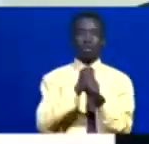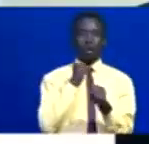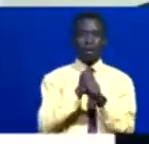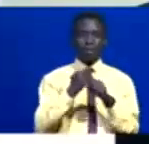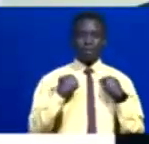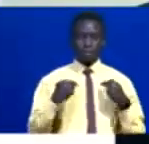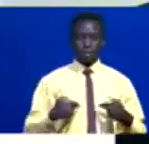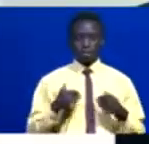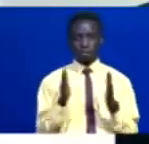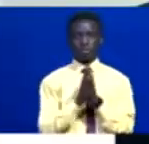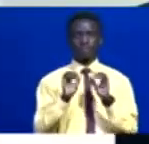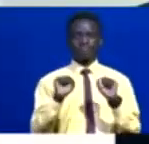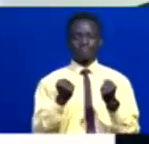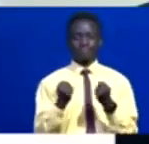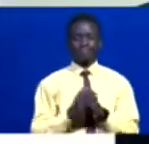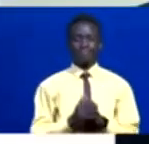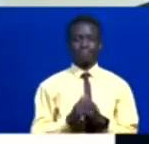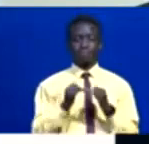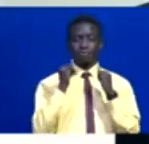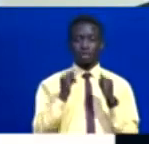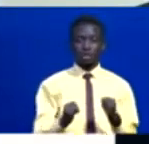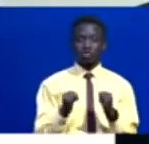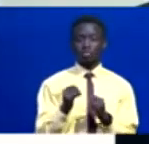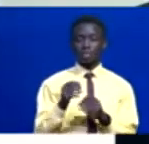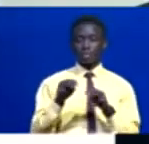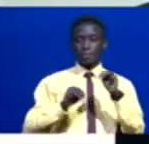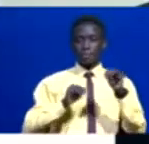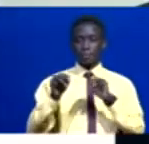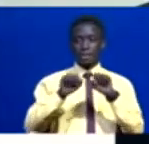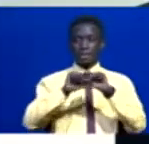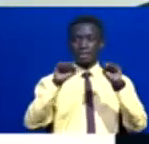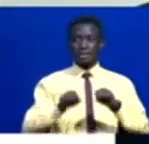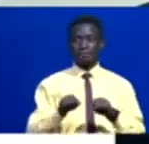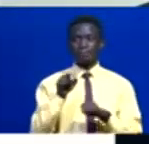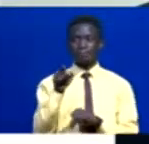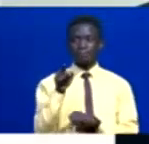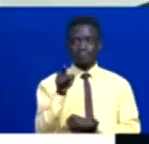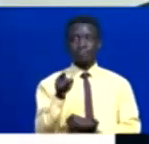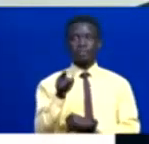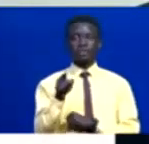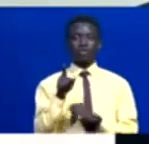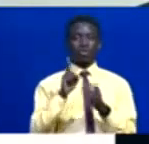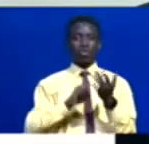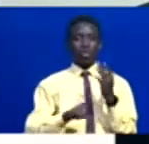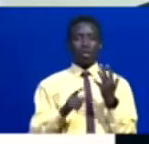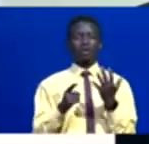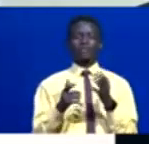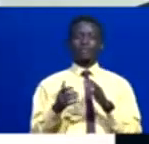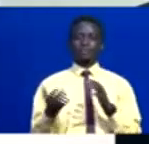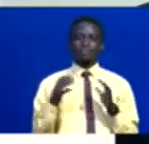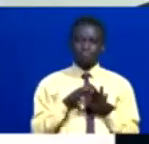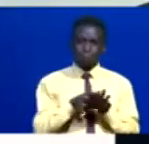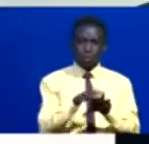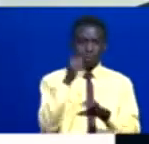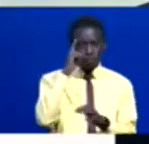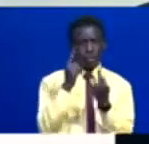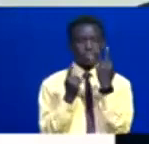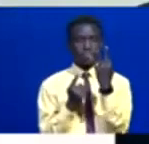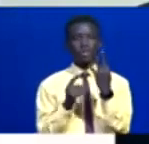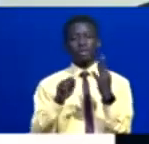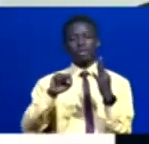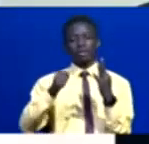The new integrated management system is the integration of the three key standards, which